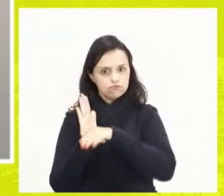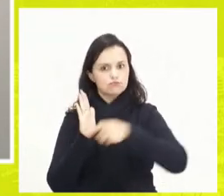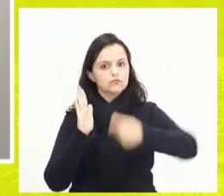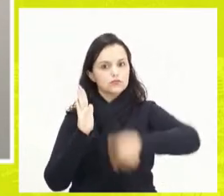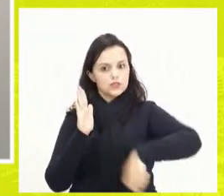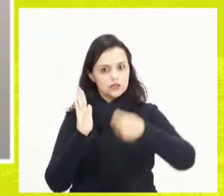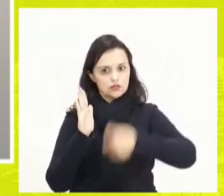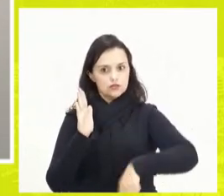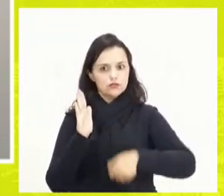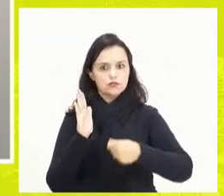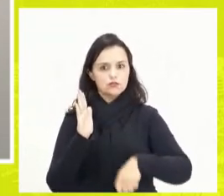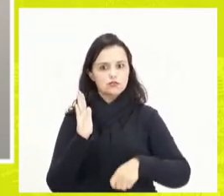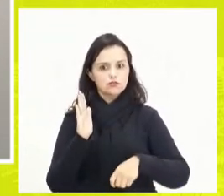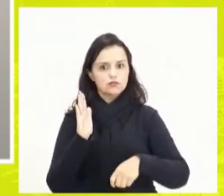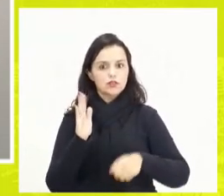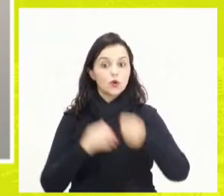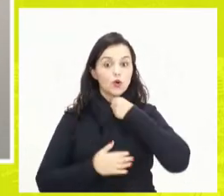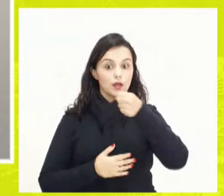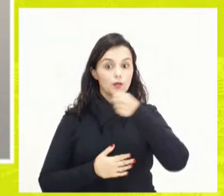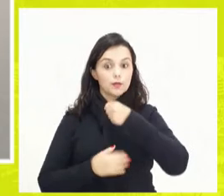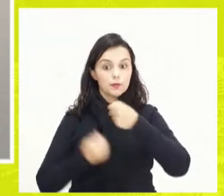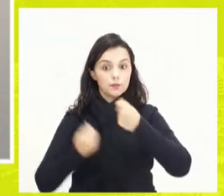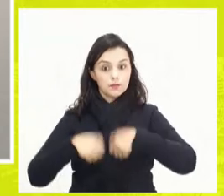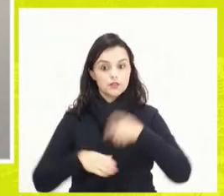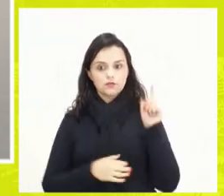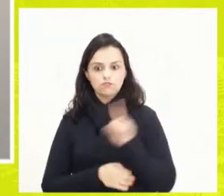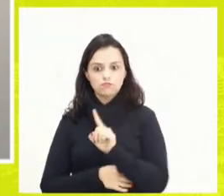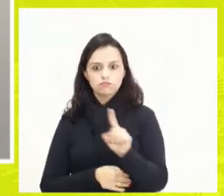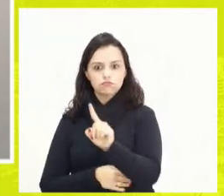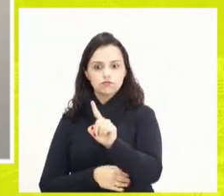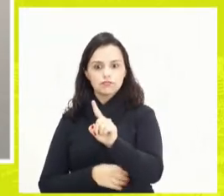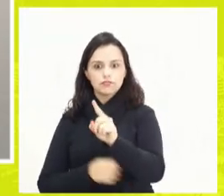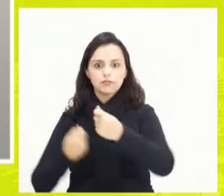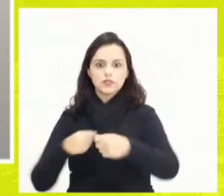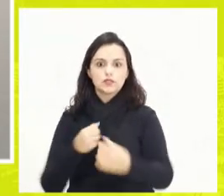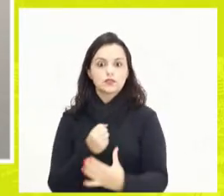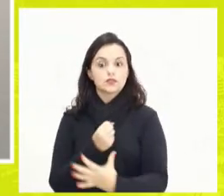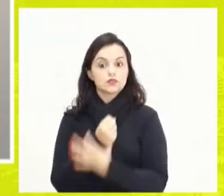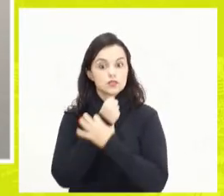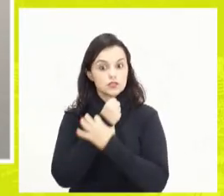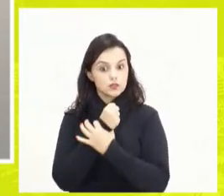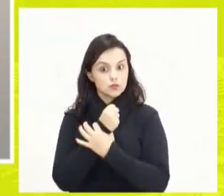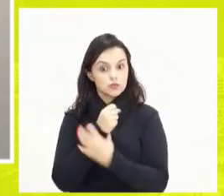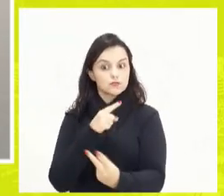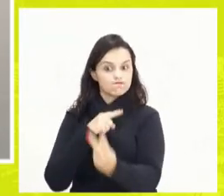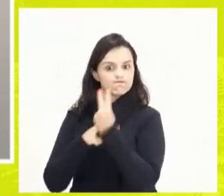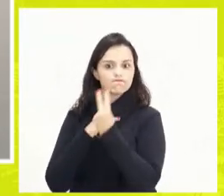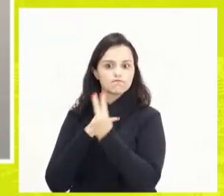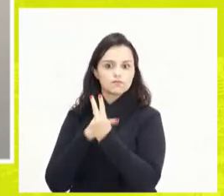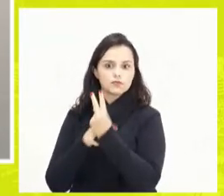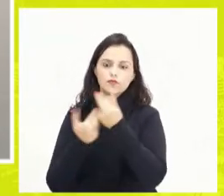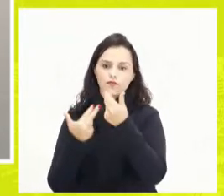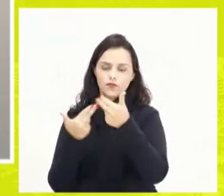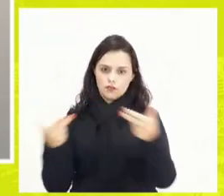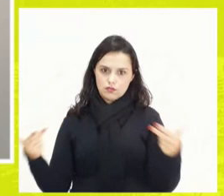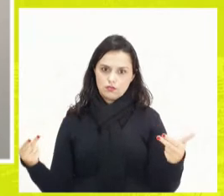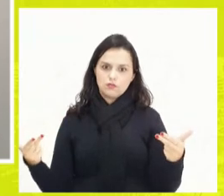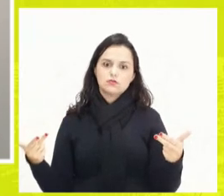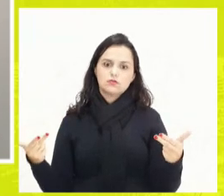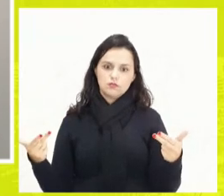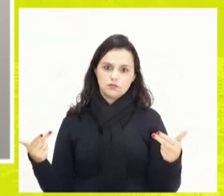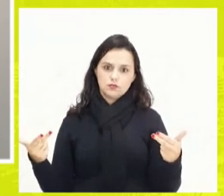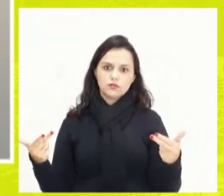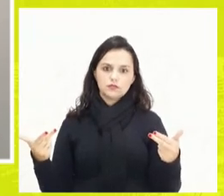protocols reporters must go to the field to cover things feeling supported protected in many